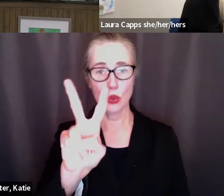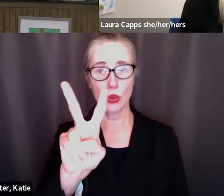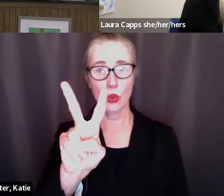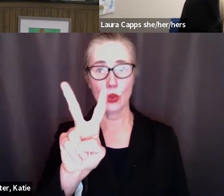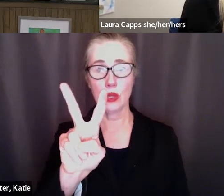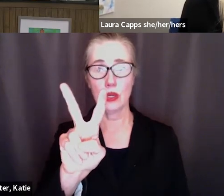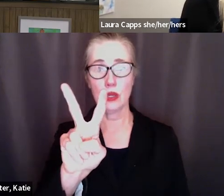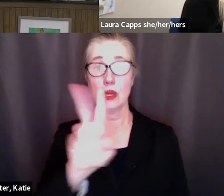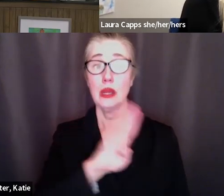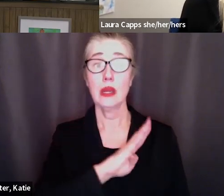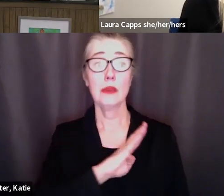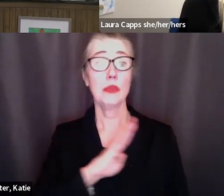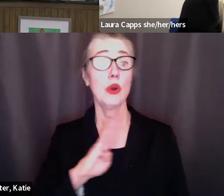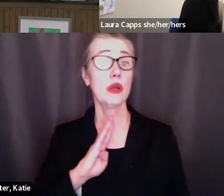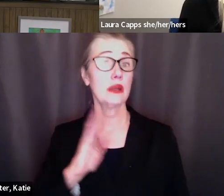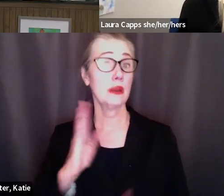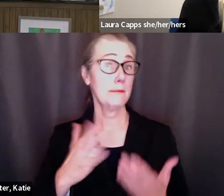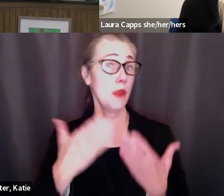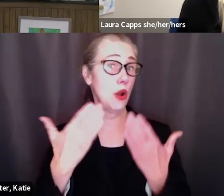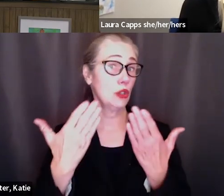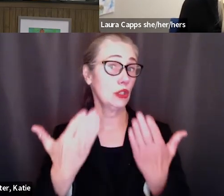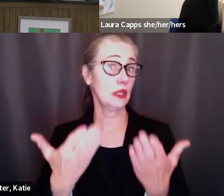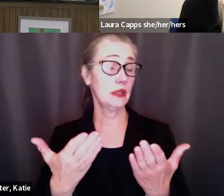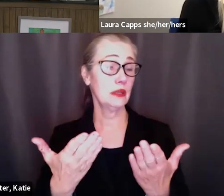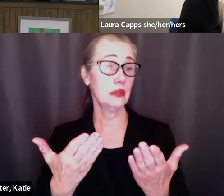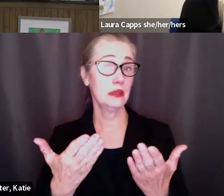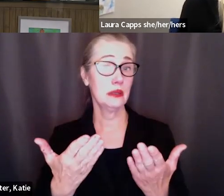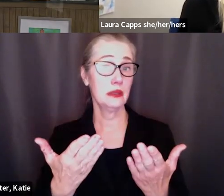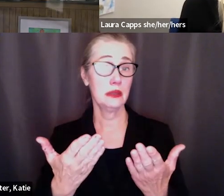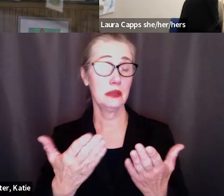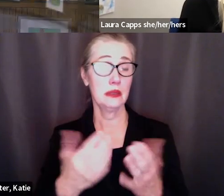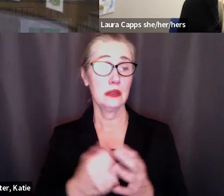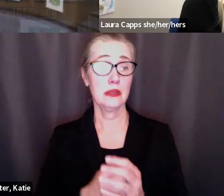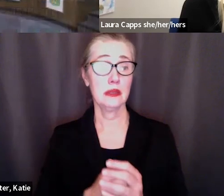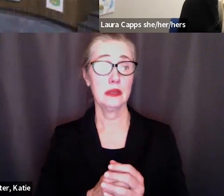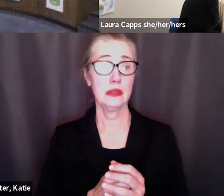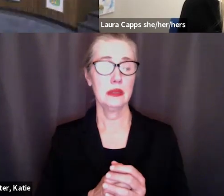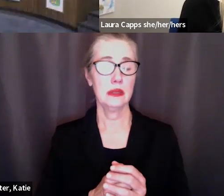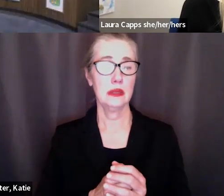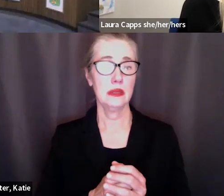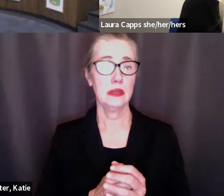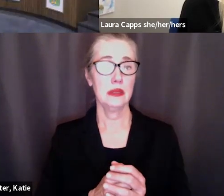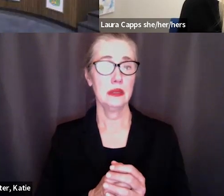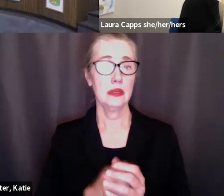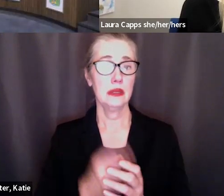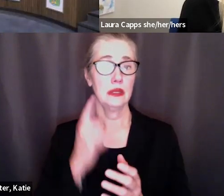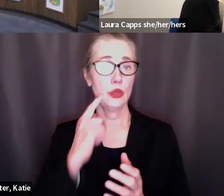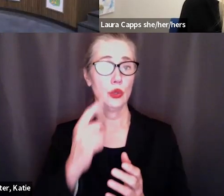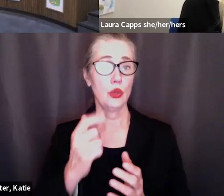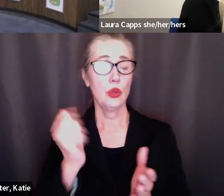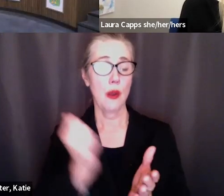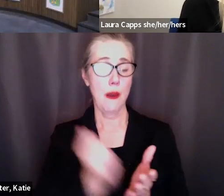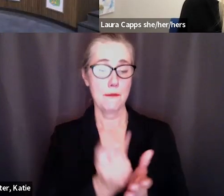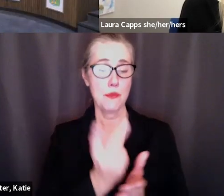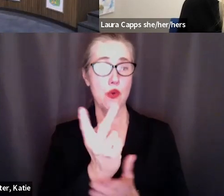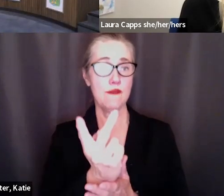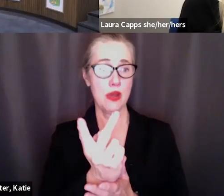board members do i have a motion to um i'm sorry to approve this item